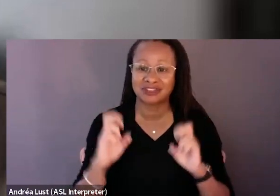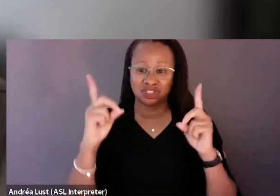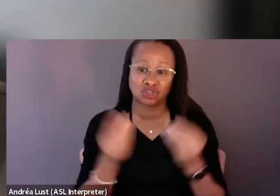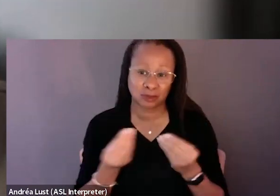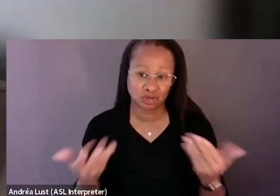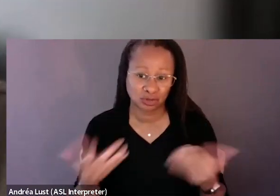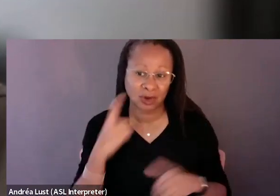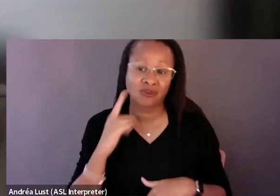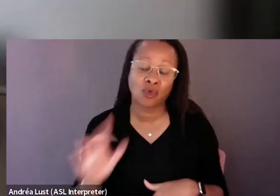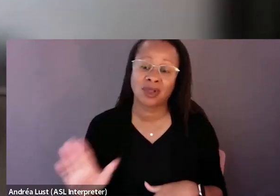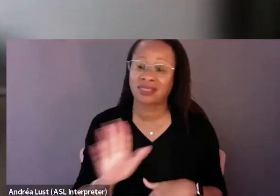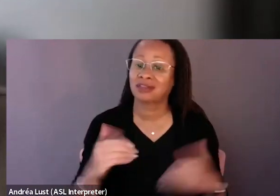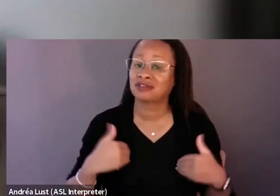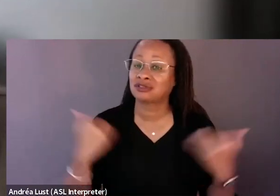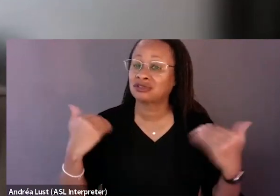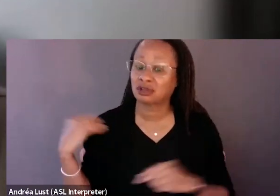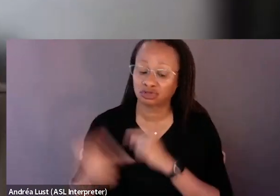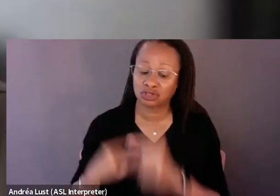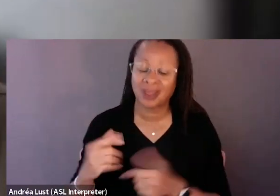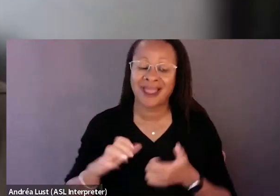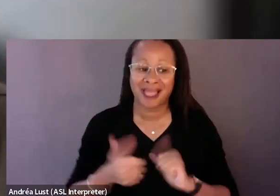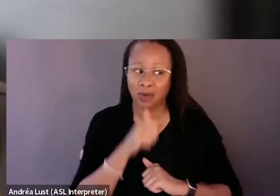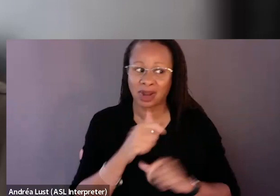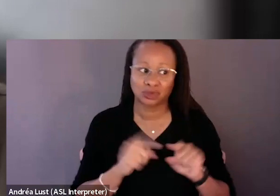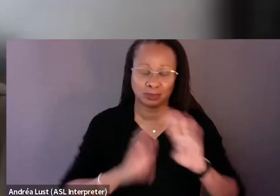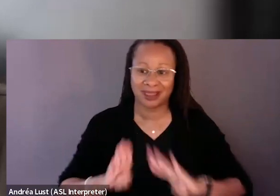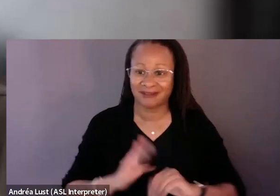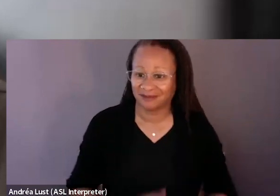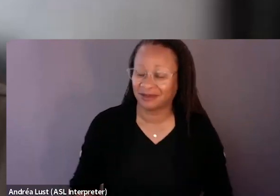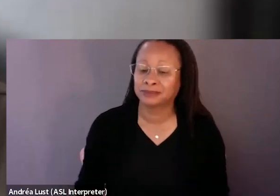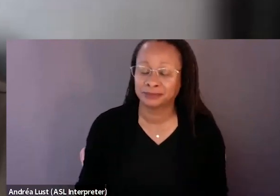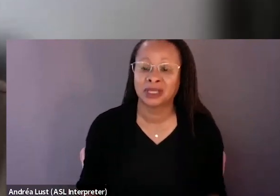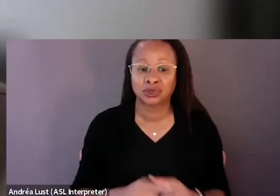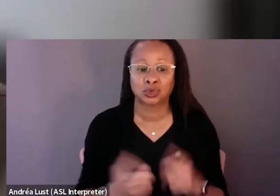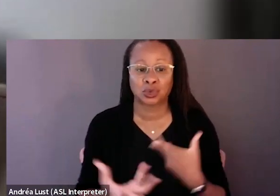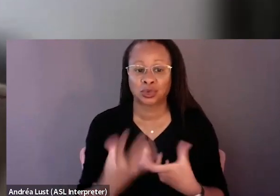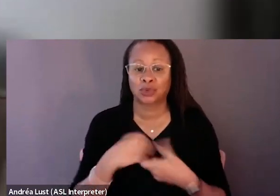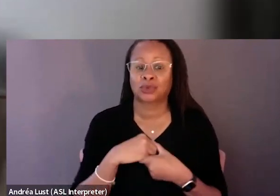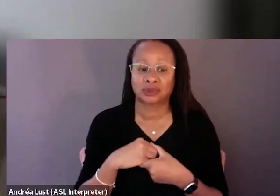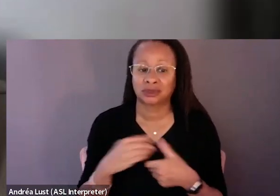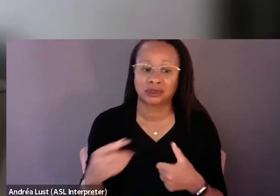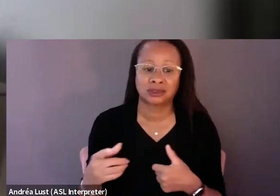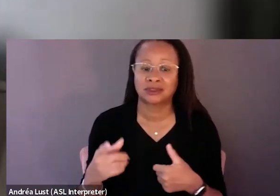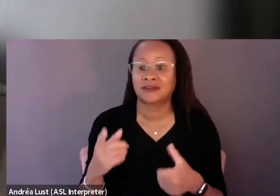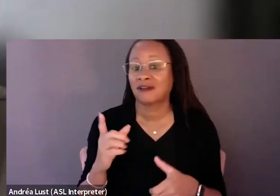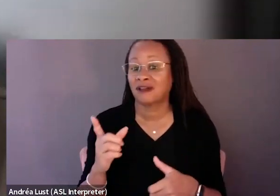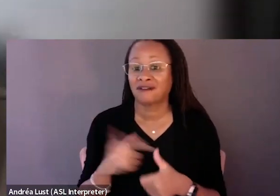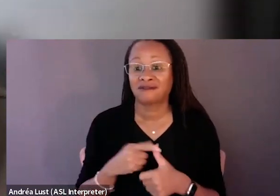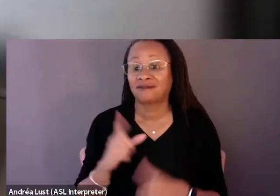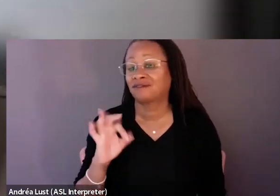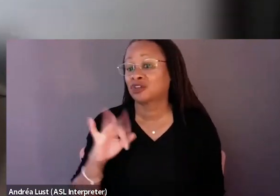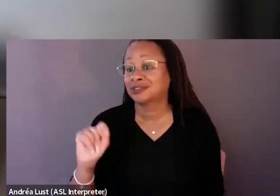material for the younger generation police, to including the first aid technique to